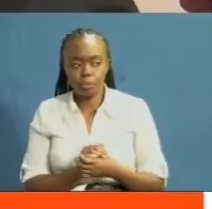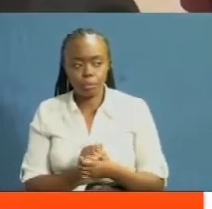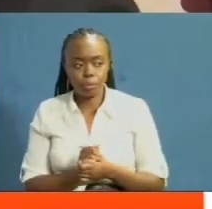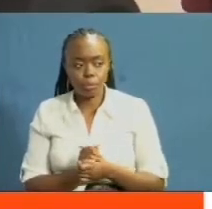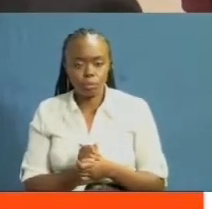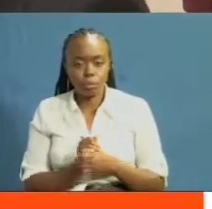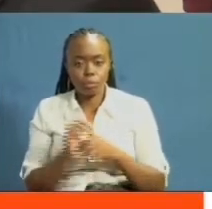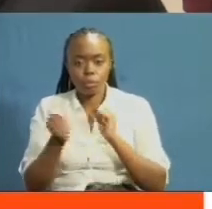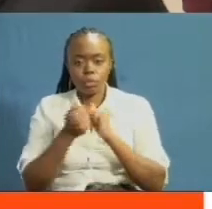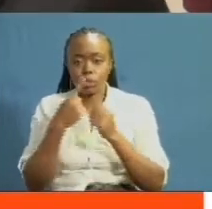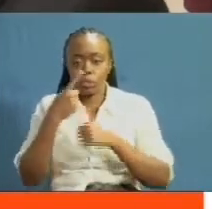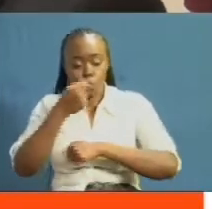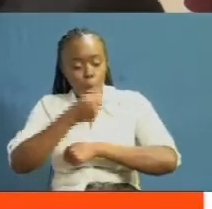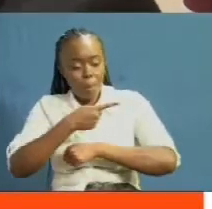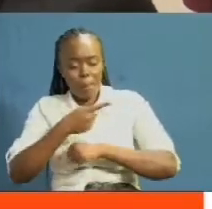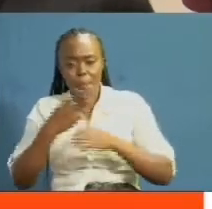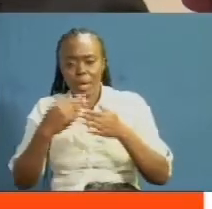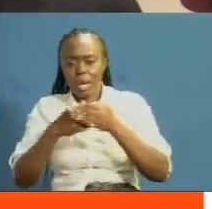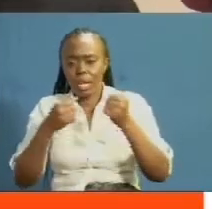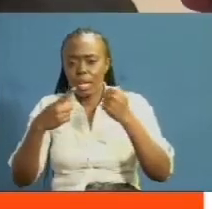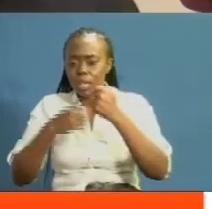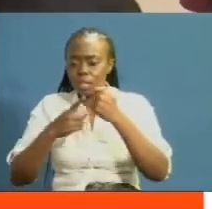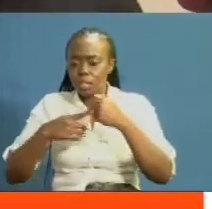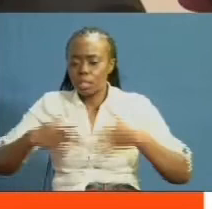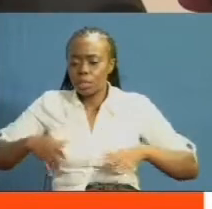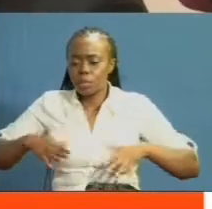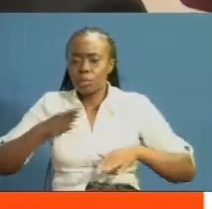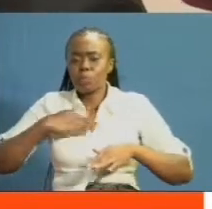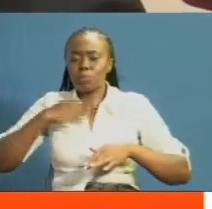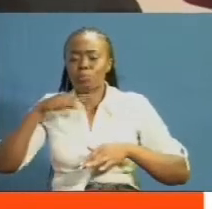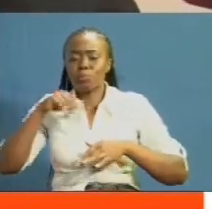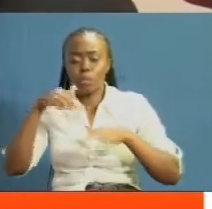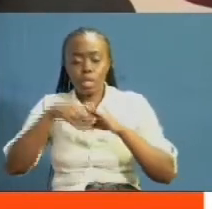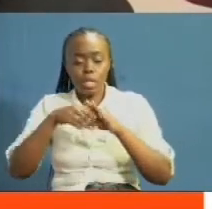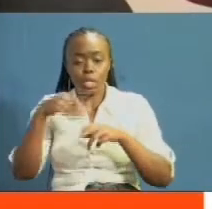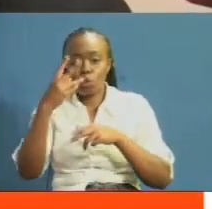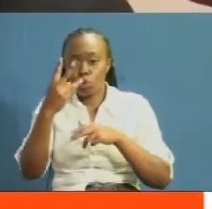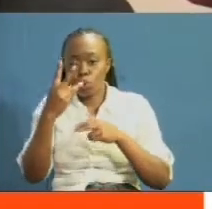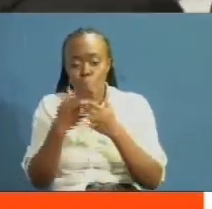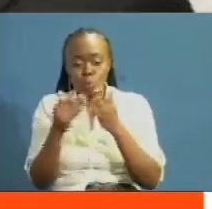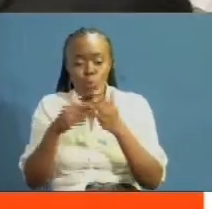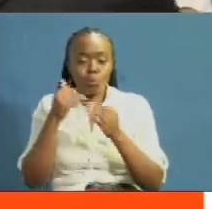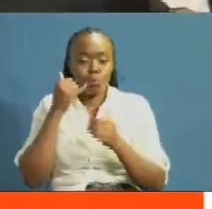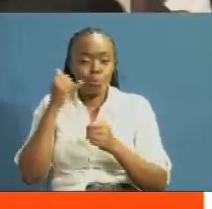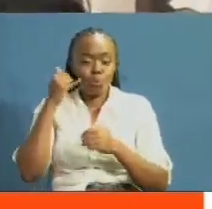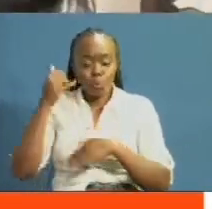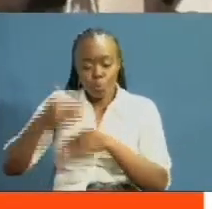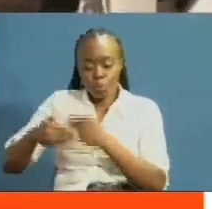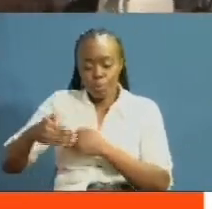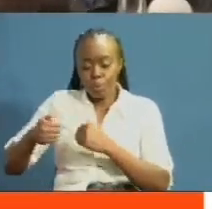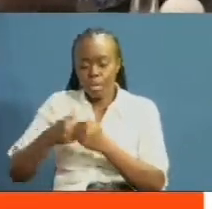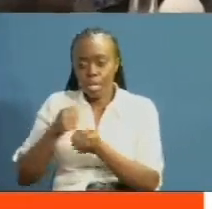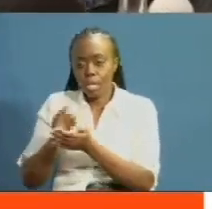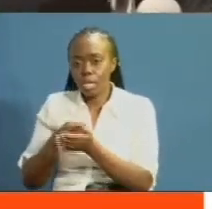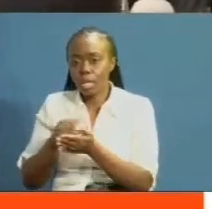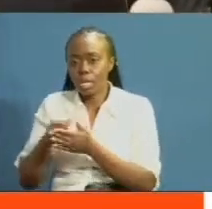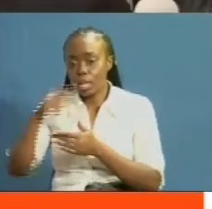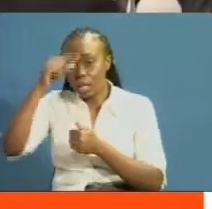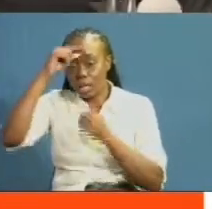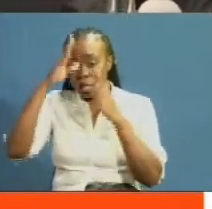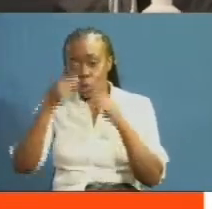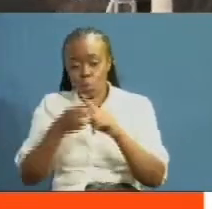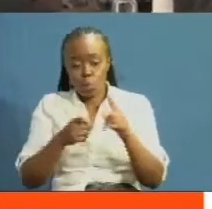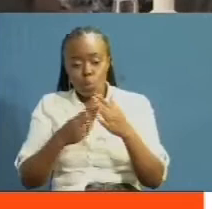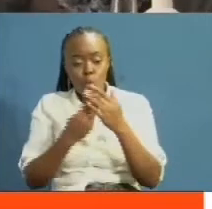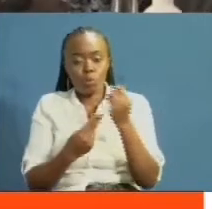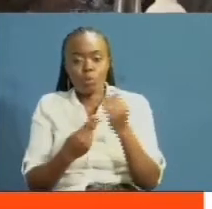Barely a month after 6 people lost their lives, including 4 minors, in the Nakuru-Narok border clashes, governors from both counties